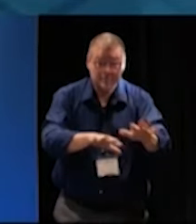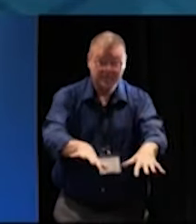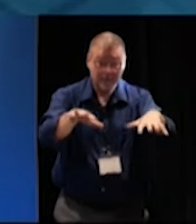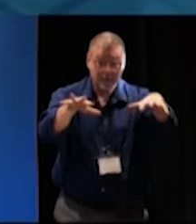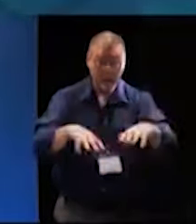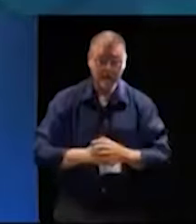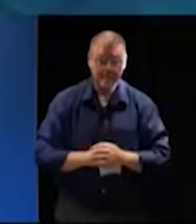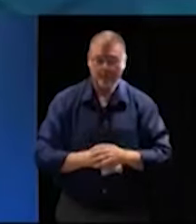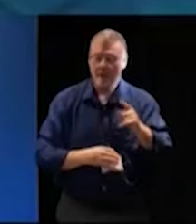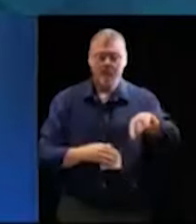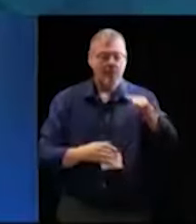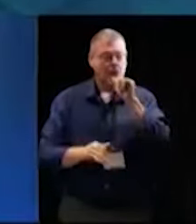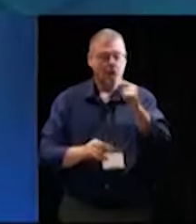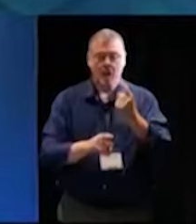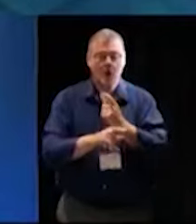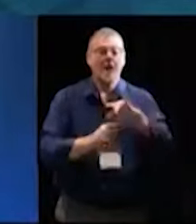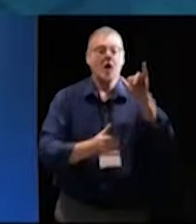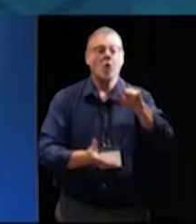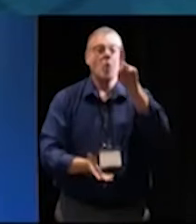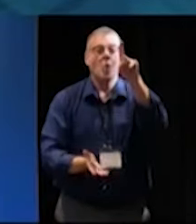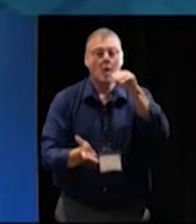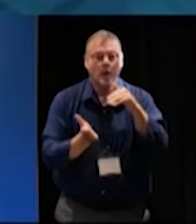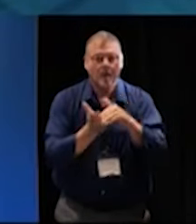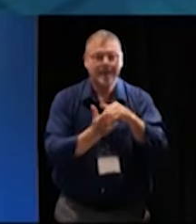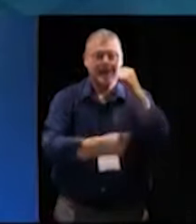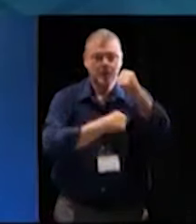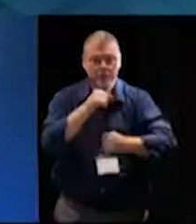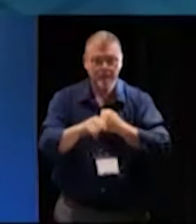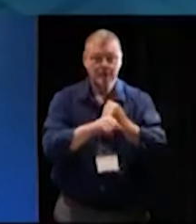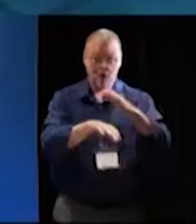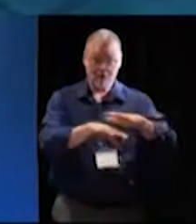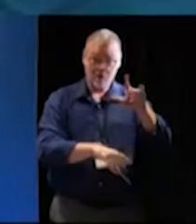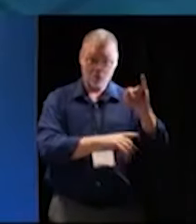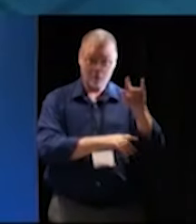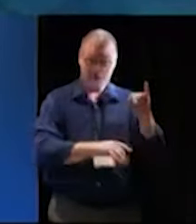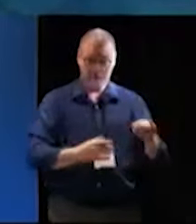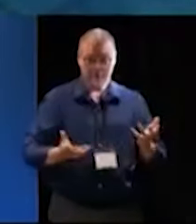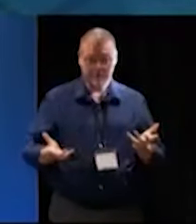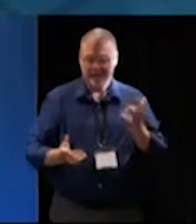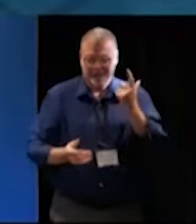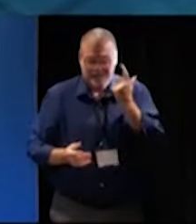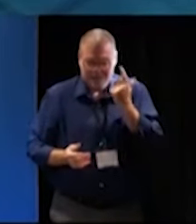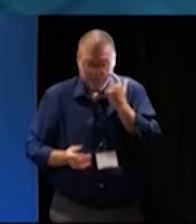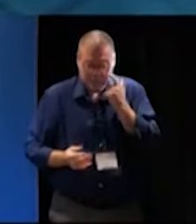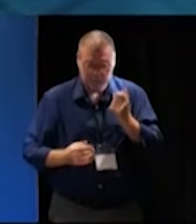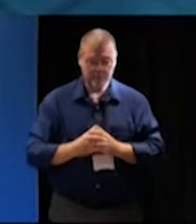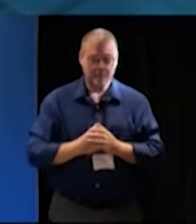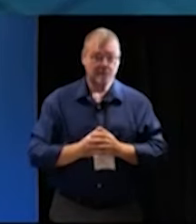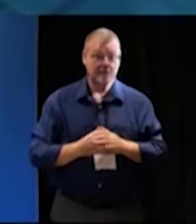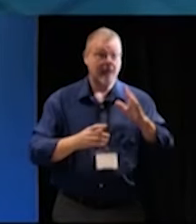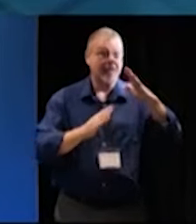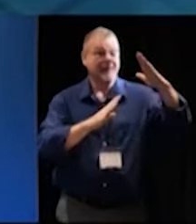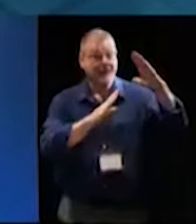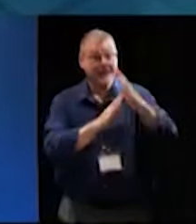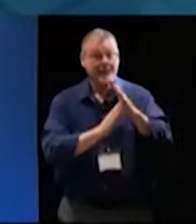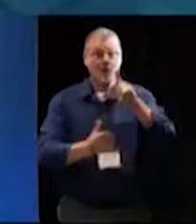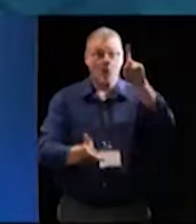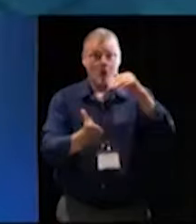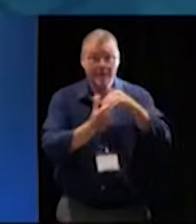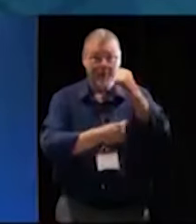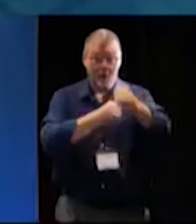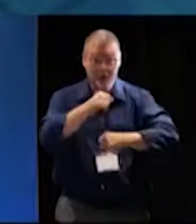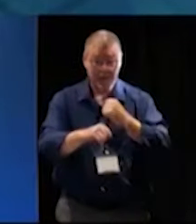an ordinary event. It was a 1,000-year flooding event on Long Island just a short time ago. On top of the 1,000-year flooding